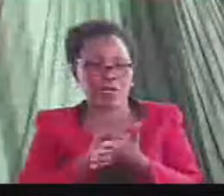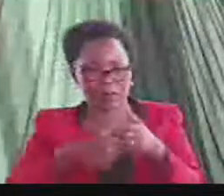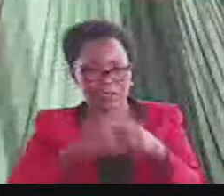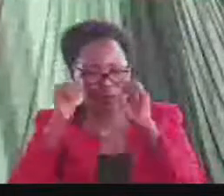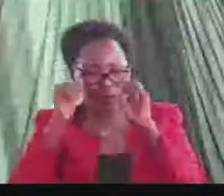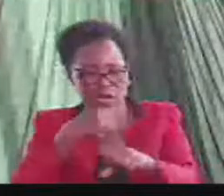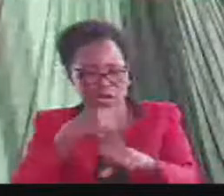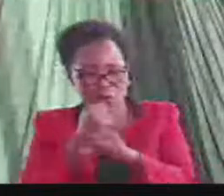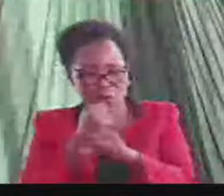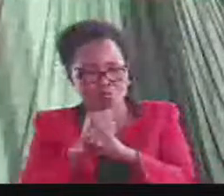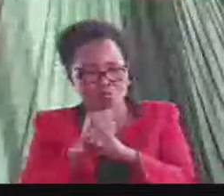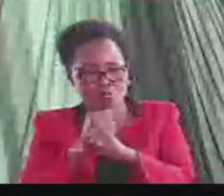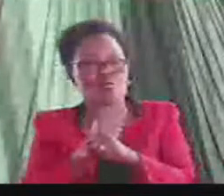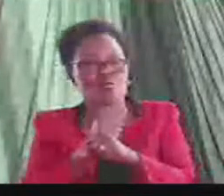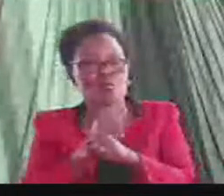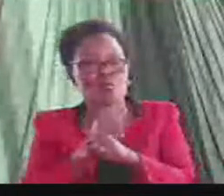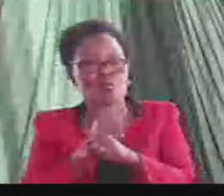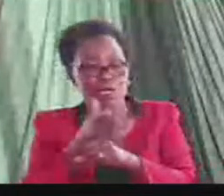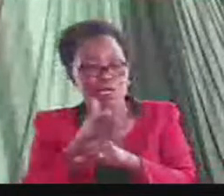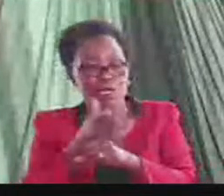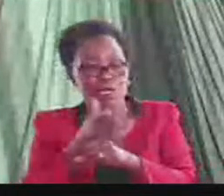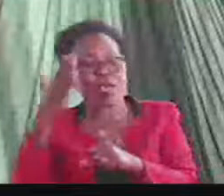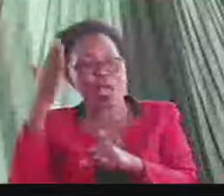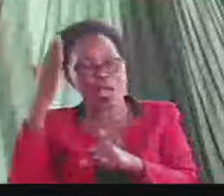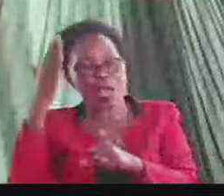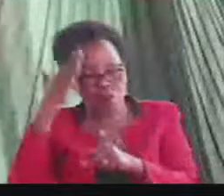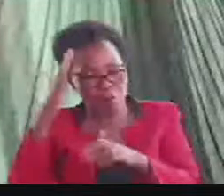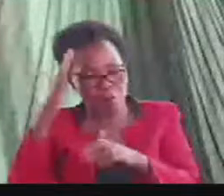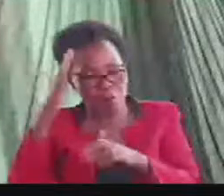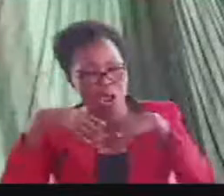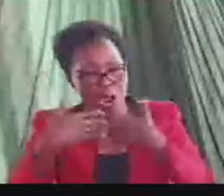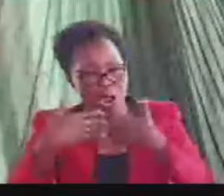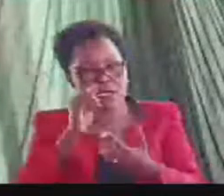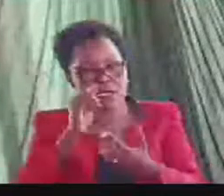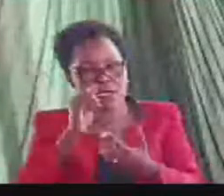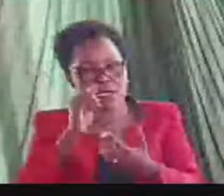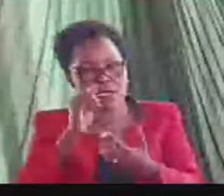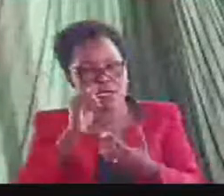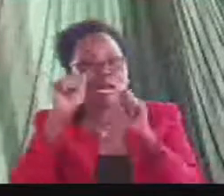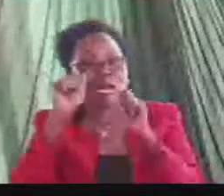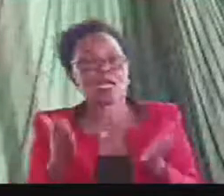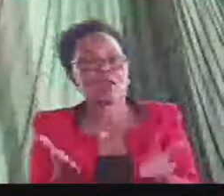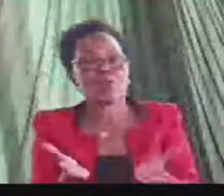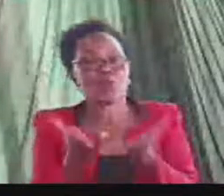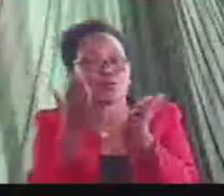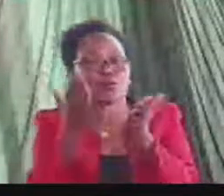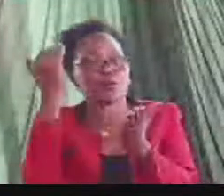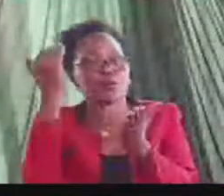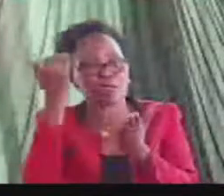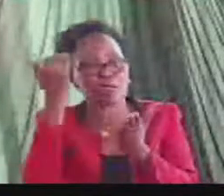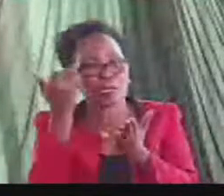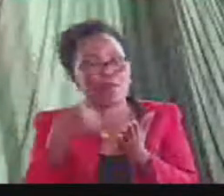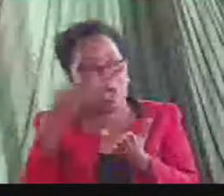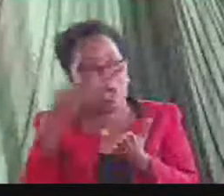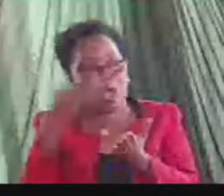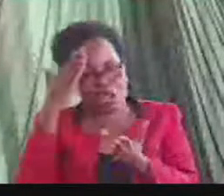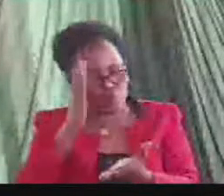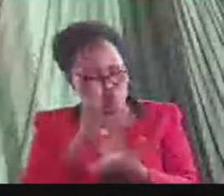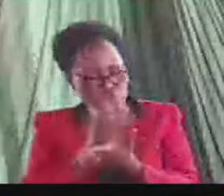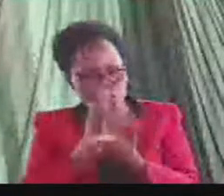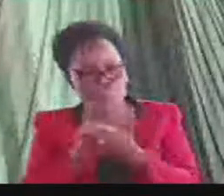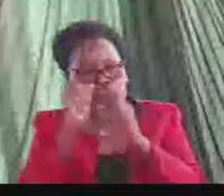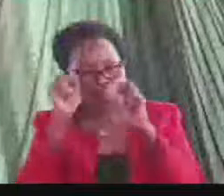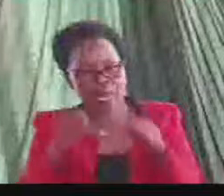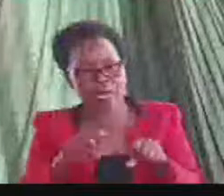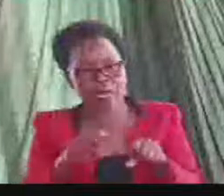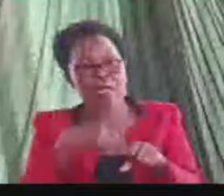ICT can improve the workplace. I know for sure it can. And the only solution to this